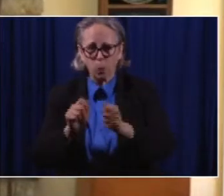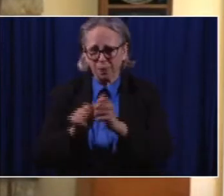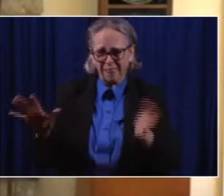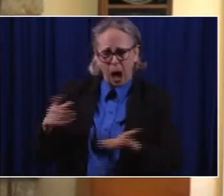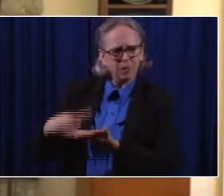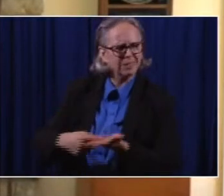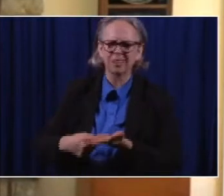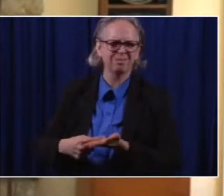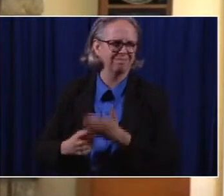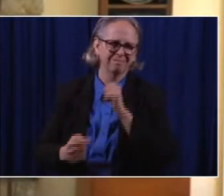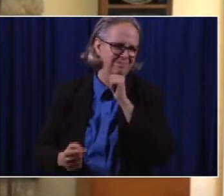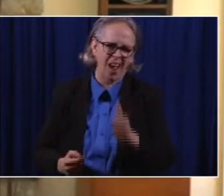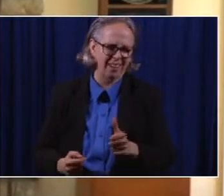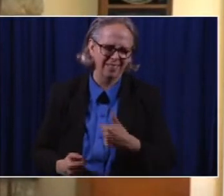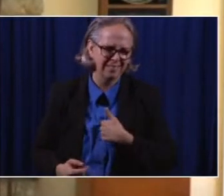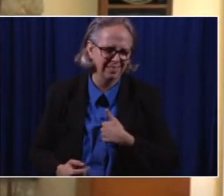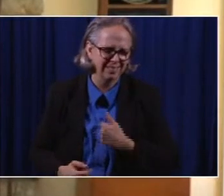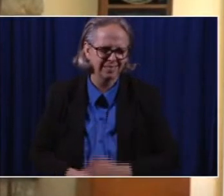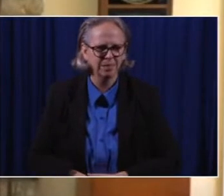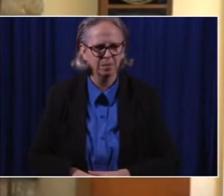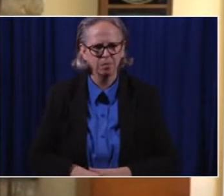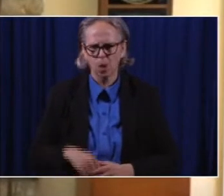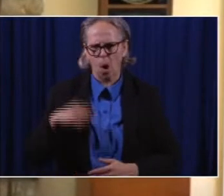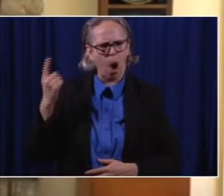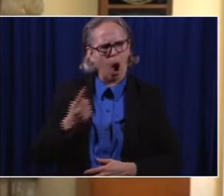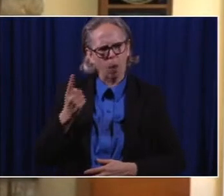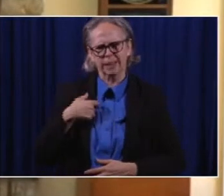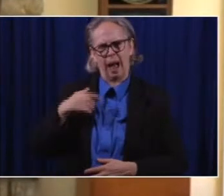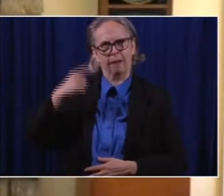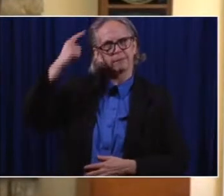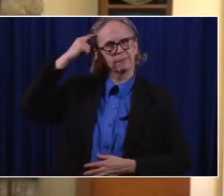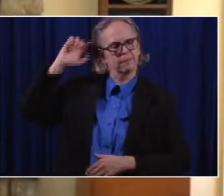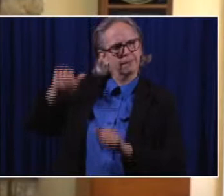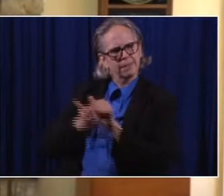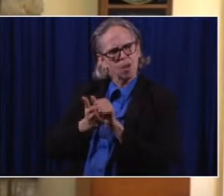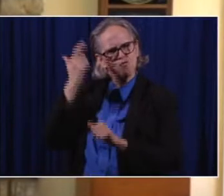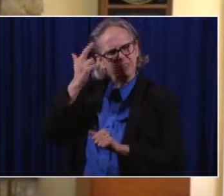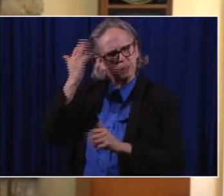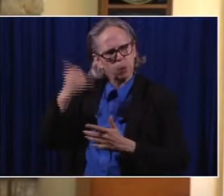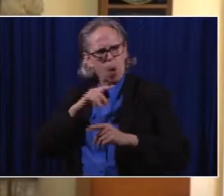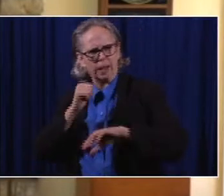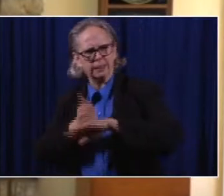order. Sometimes a judge may disagree, and that's the way the system works.